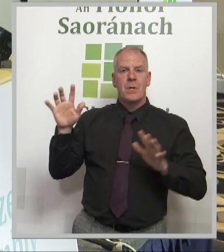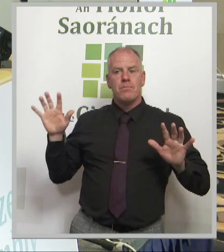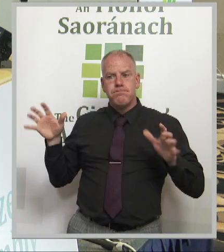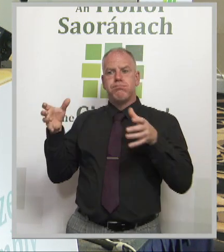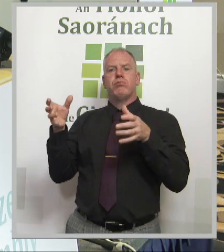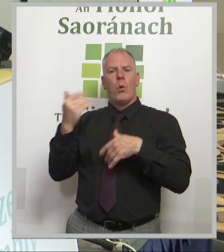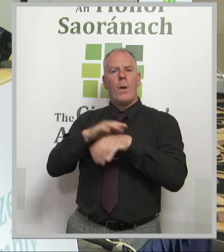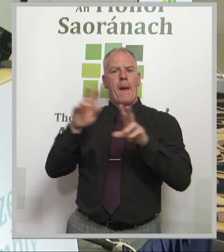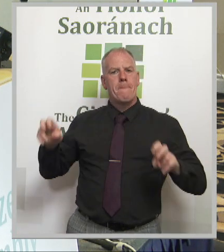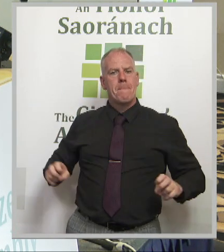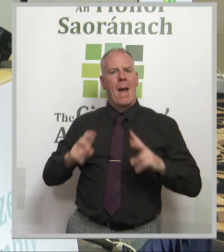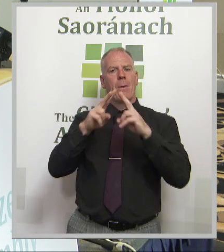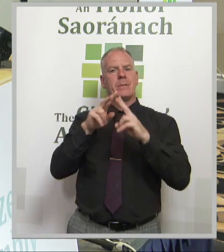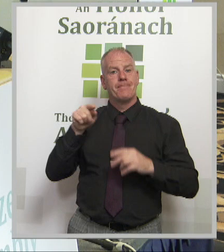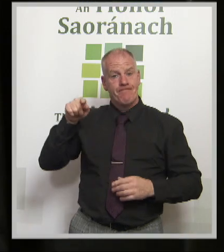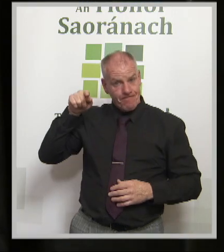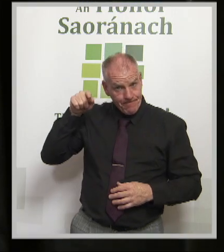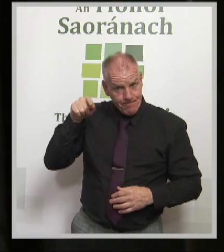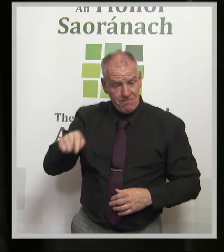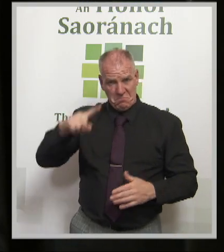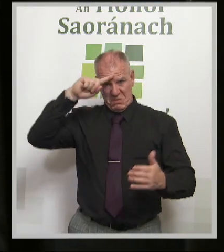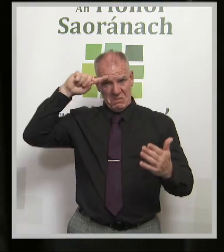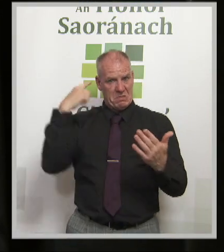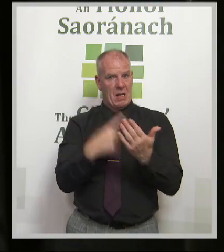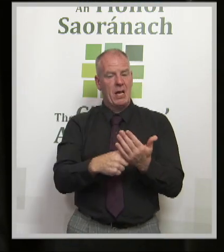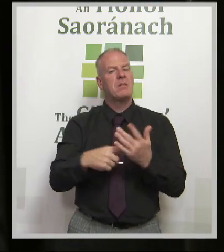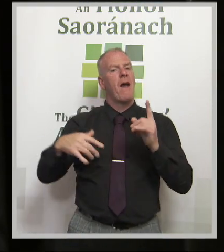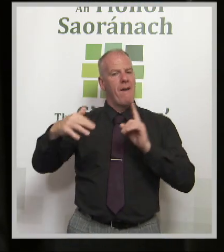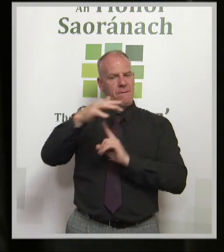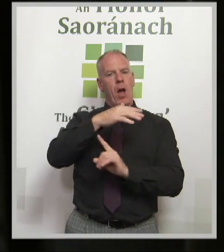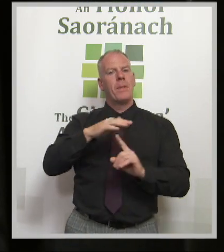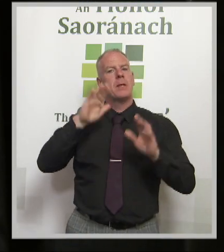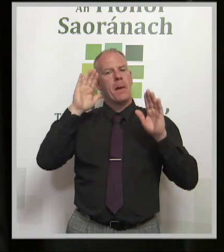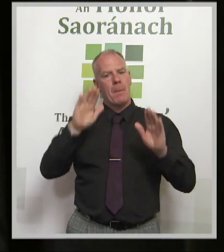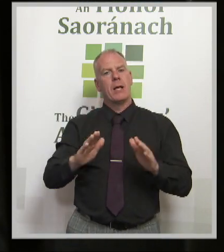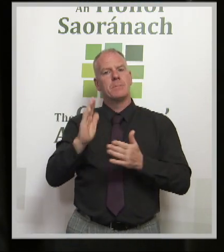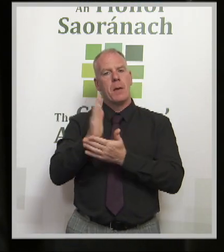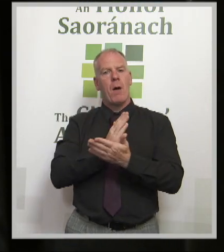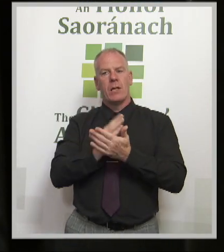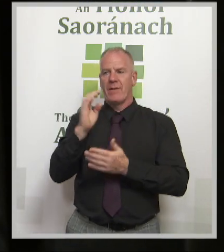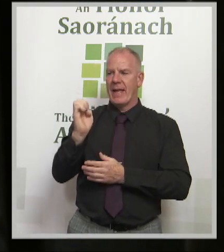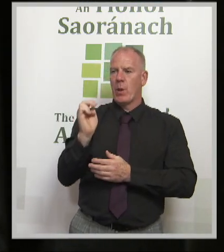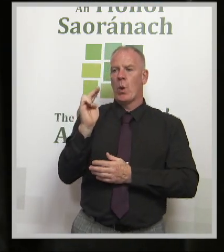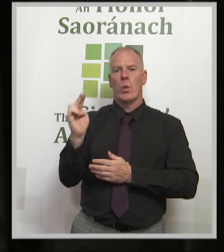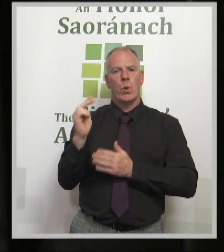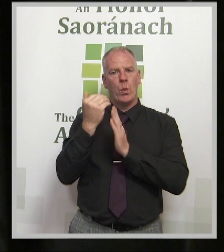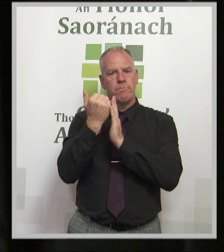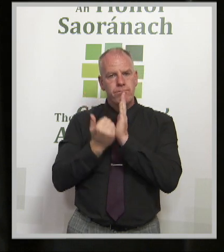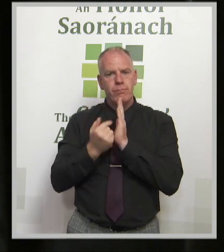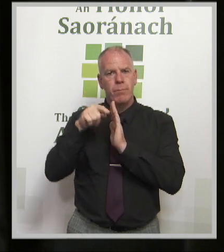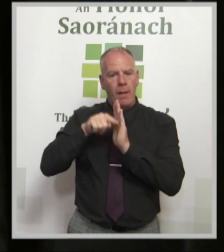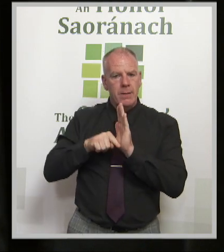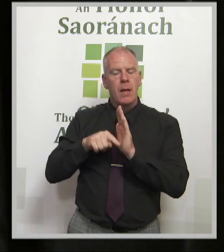in Paris, and they actually took a decision that the environment was going to be part of the EU agenda, and that led